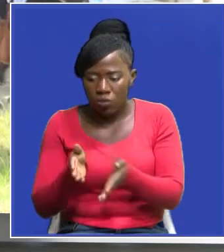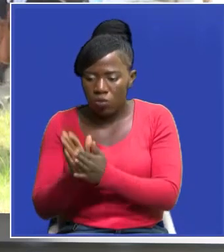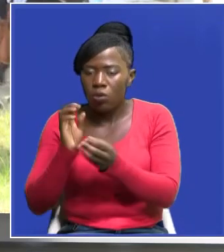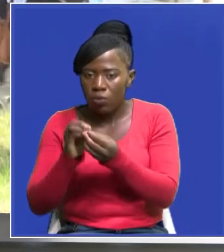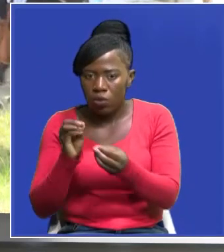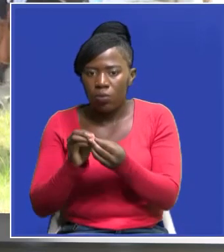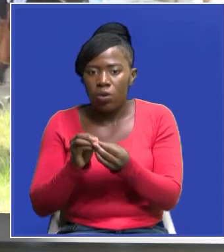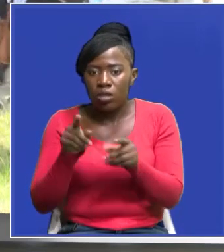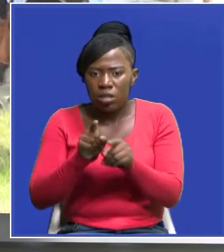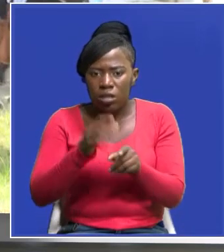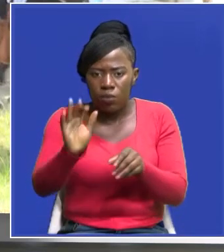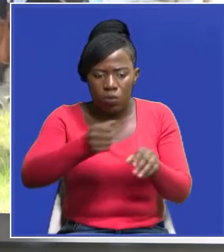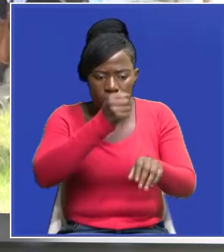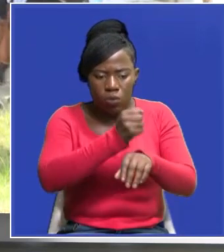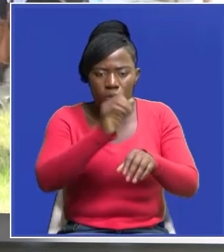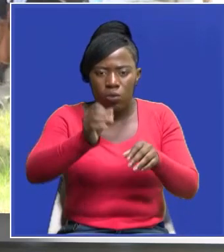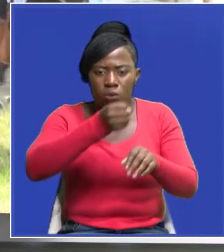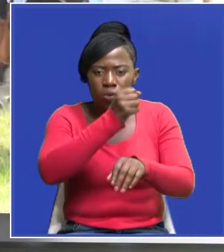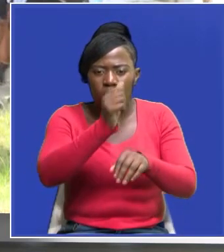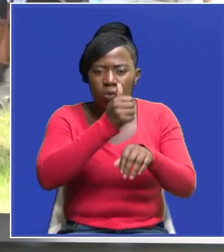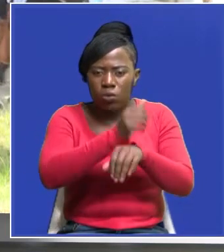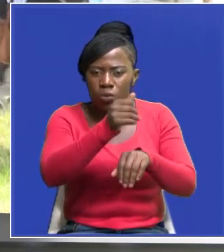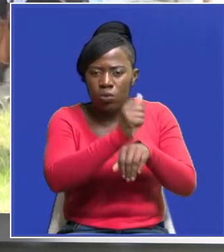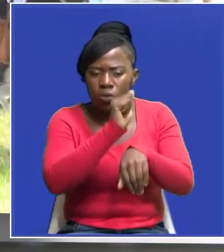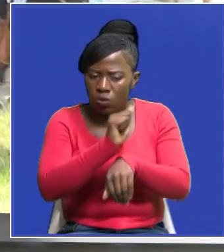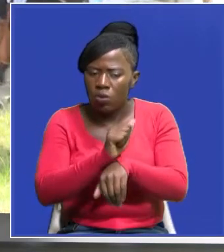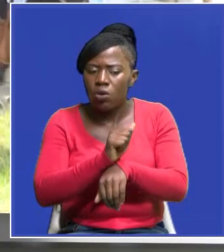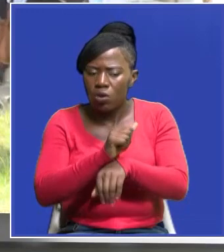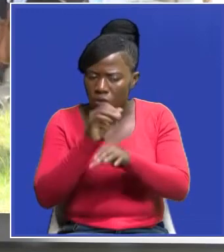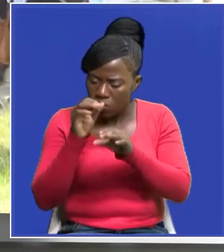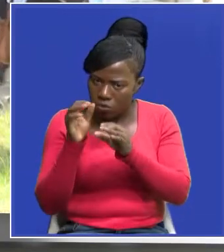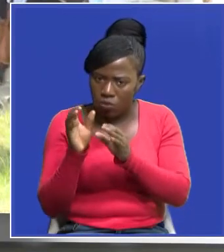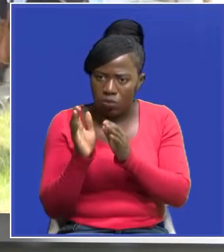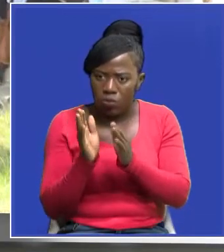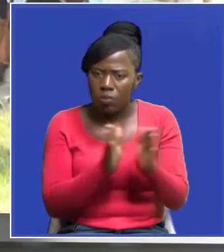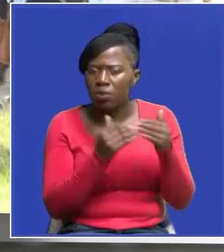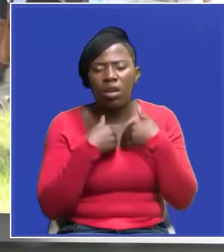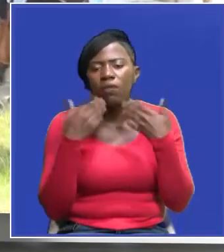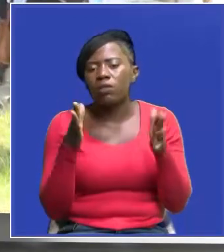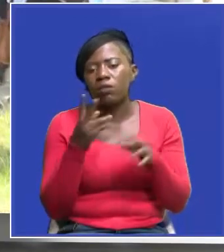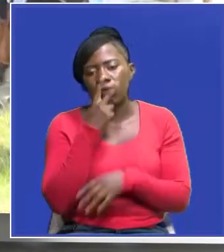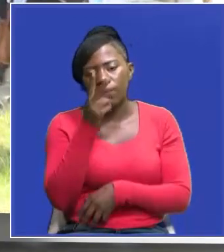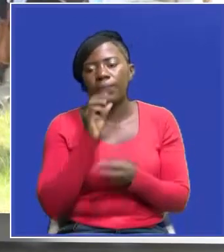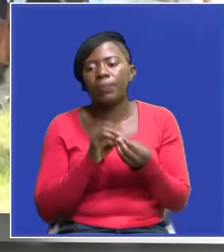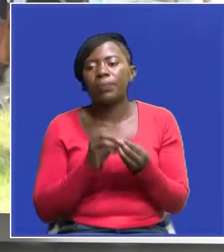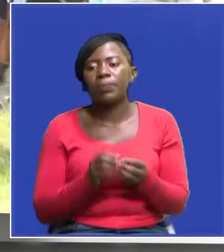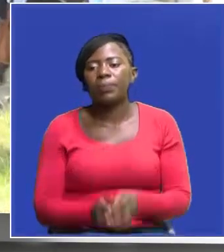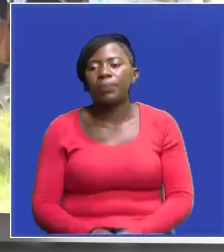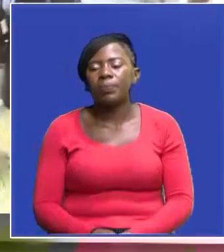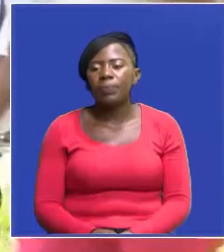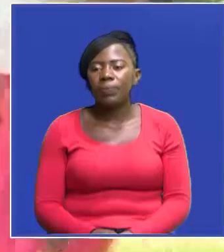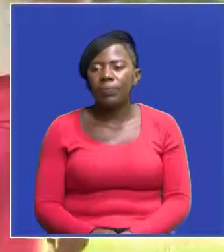their recruitment have already started and the exercise will be done in a systematic manner. We have details in this report.